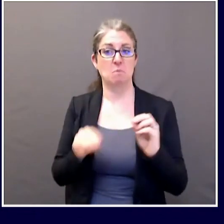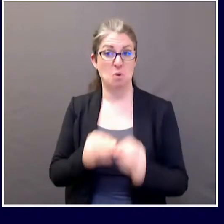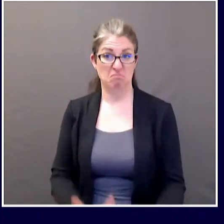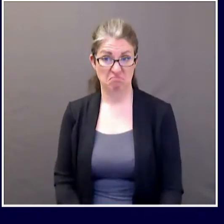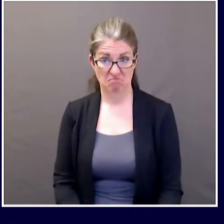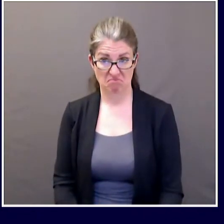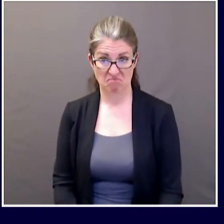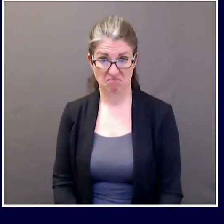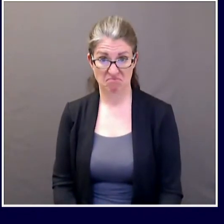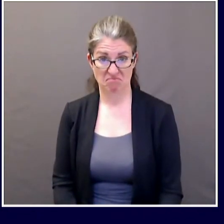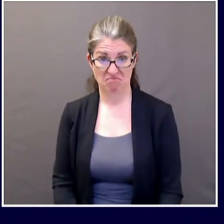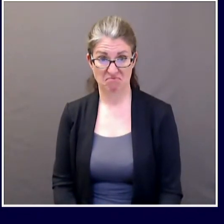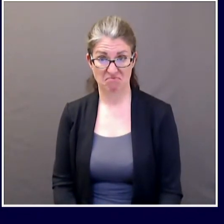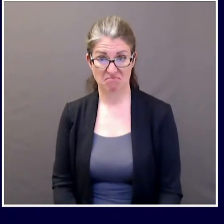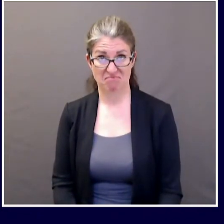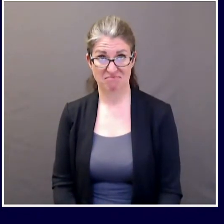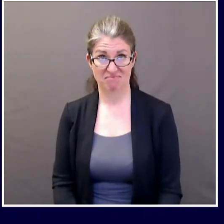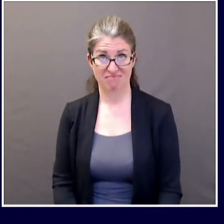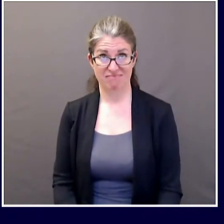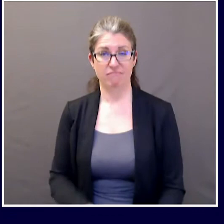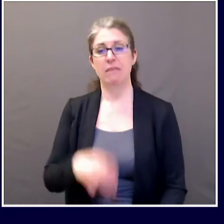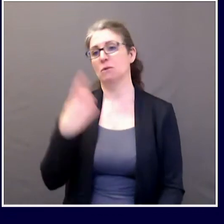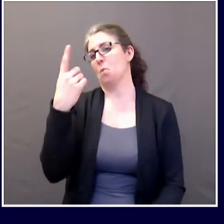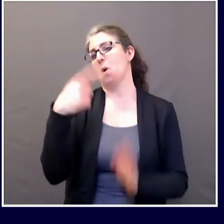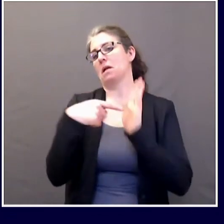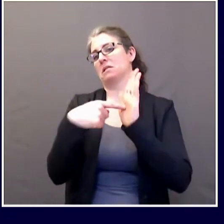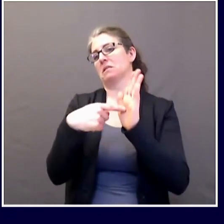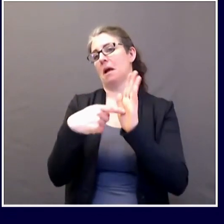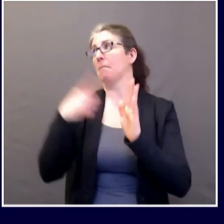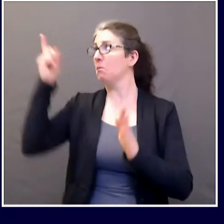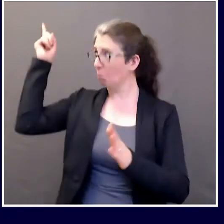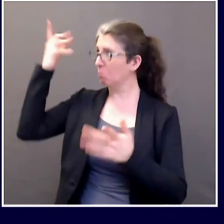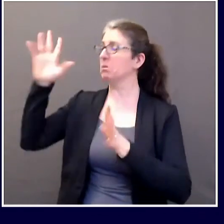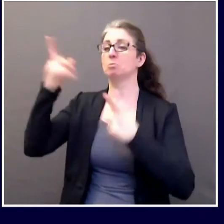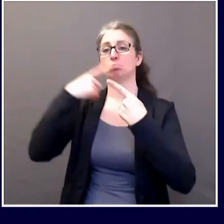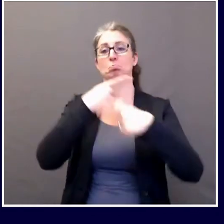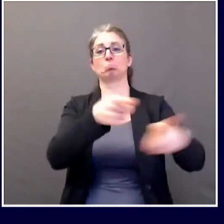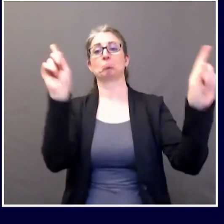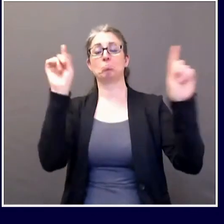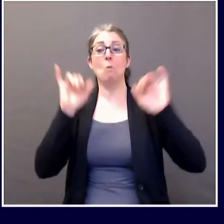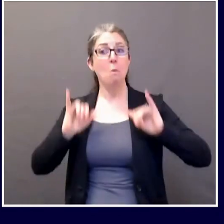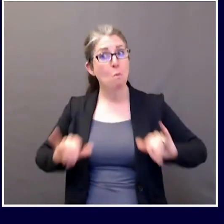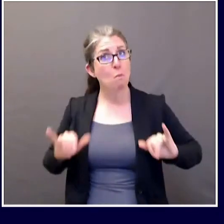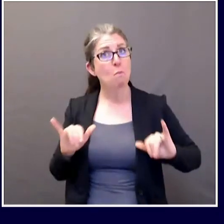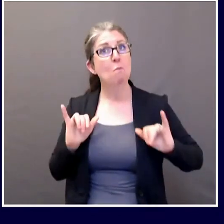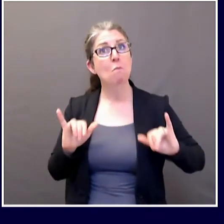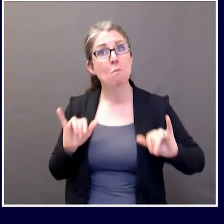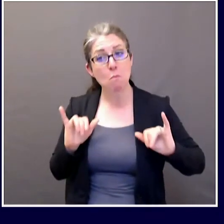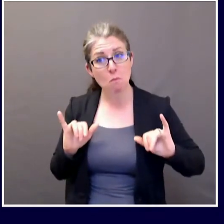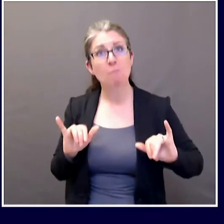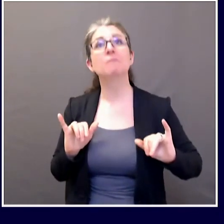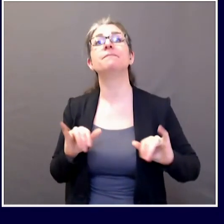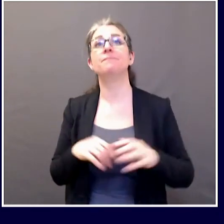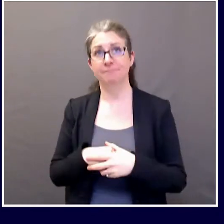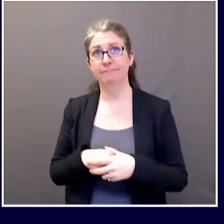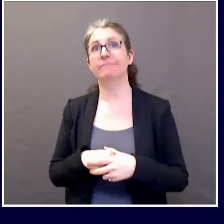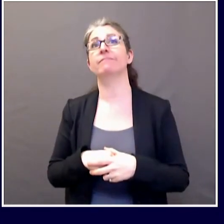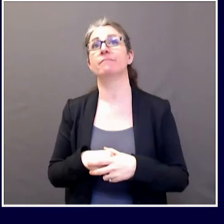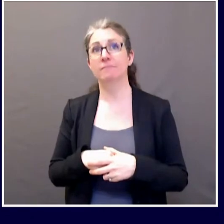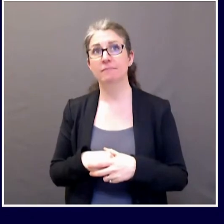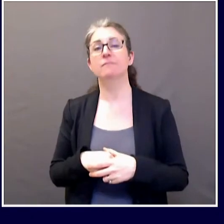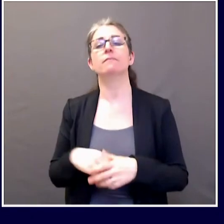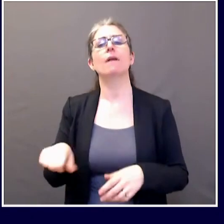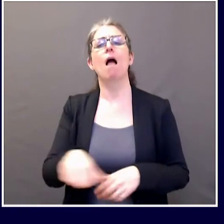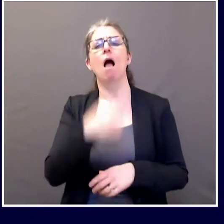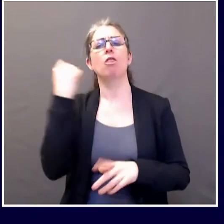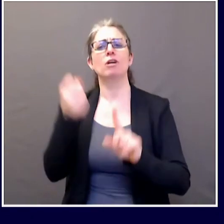other areas of life, for other activities that we are all craving to get back to, like dining, like congregating with our friends,